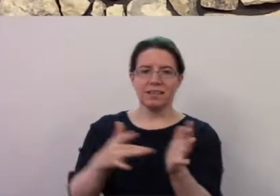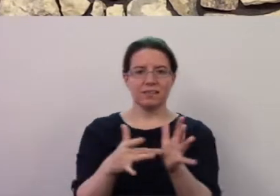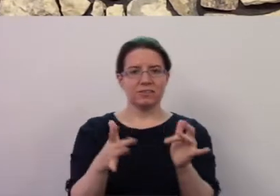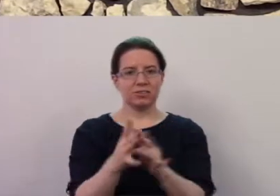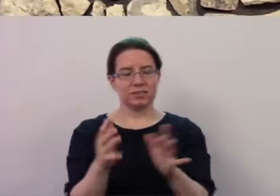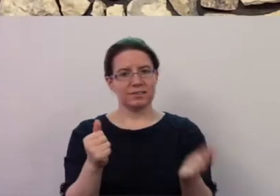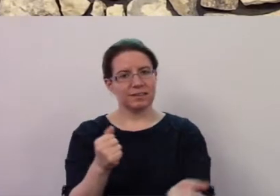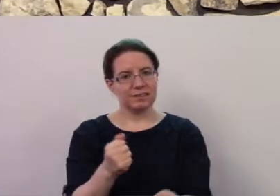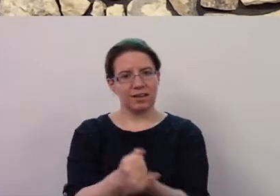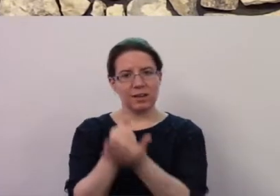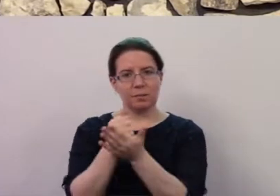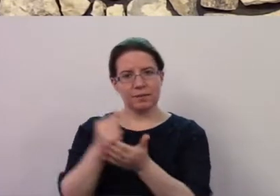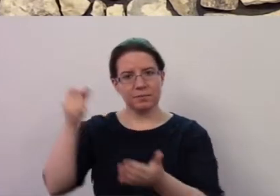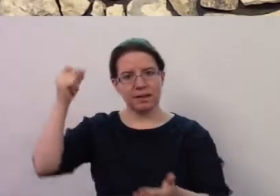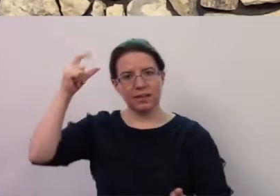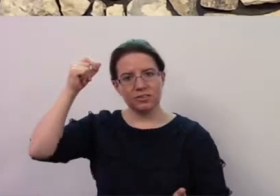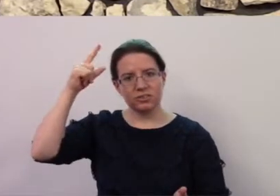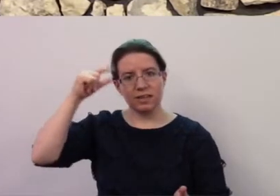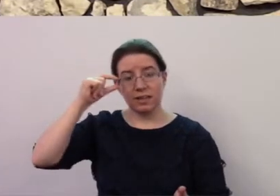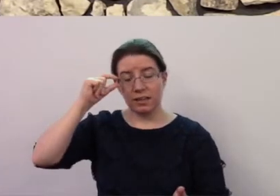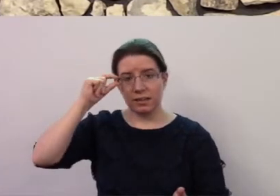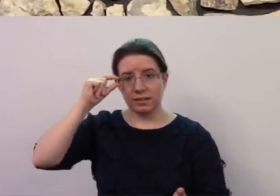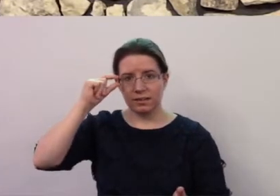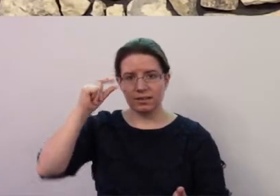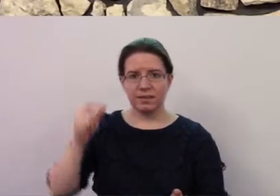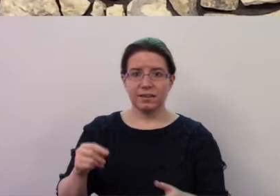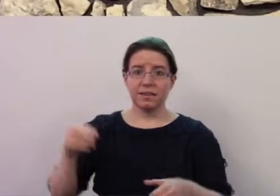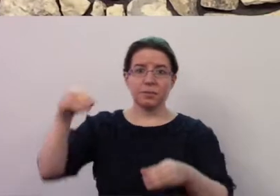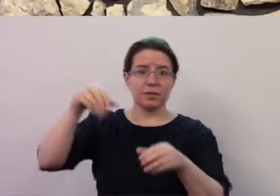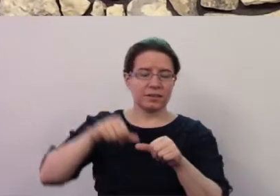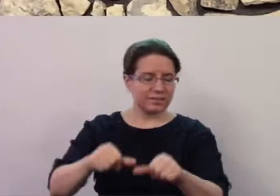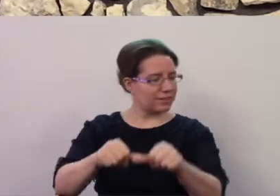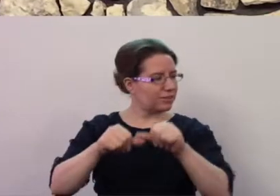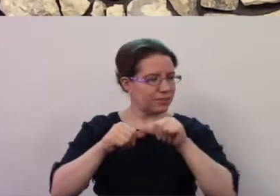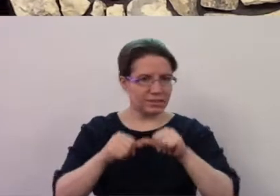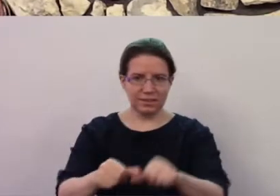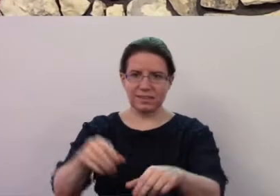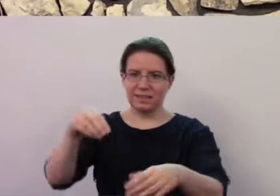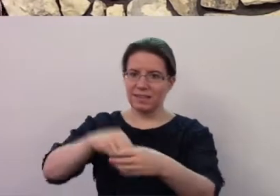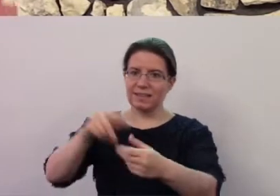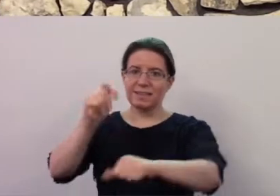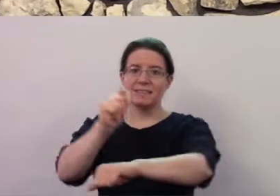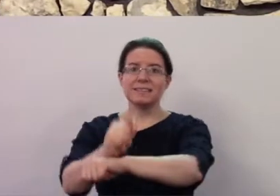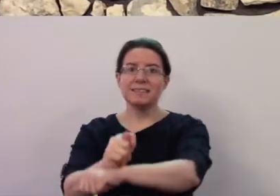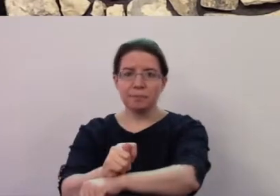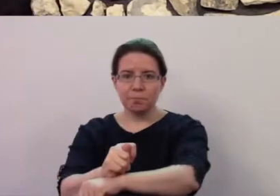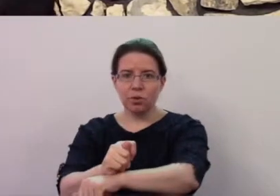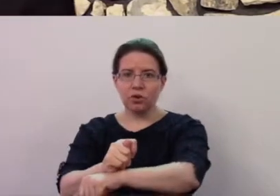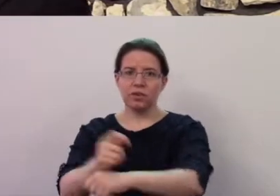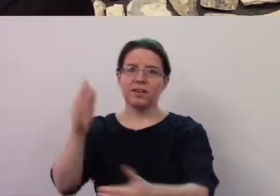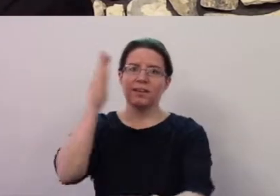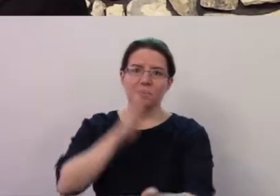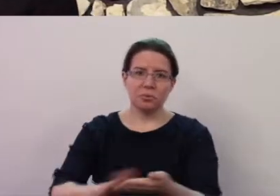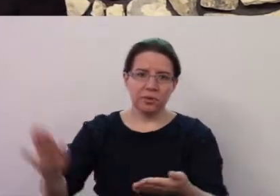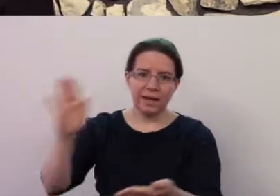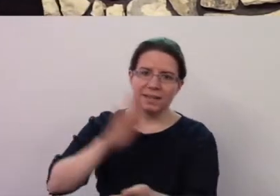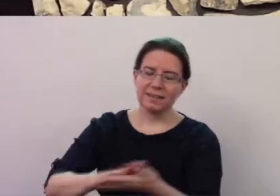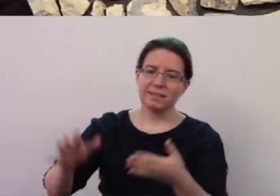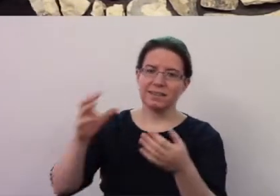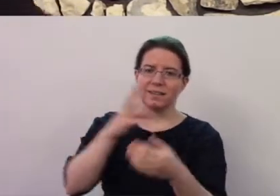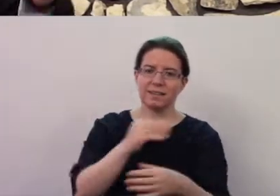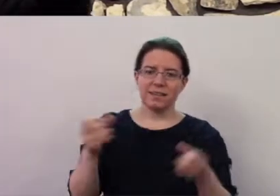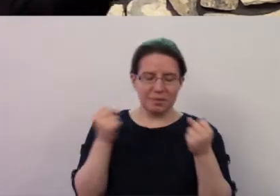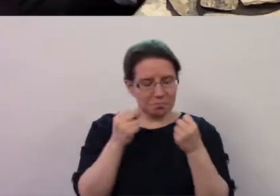Okay. He made them to understand, and they were continually in the temple praising and blessing God. Yes.